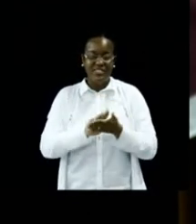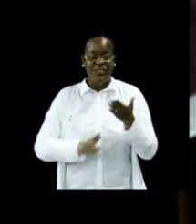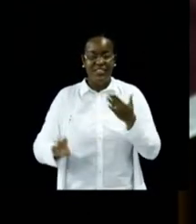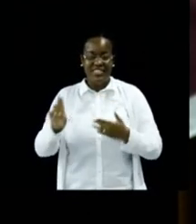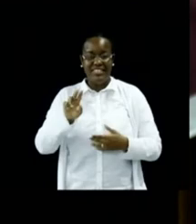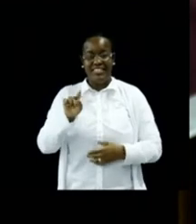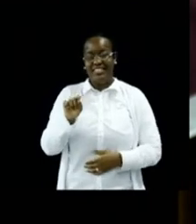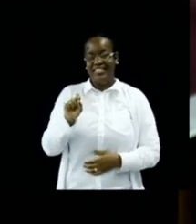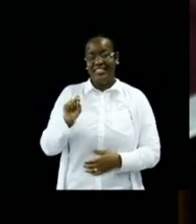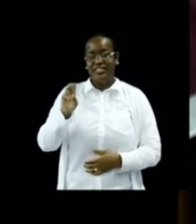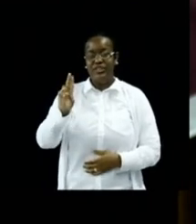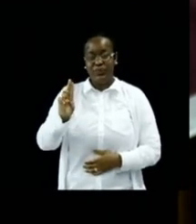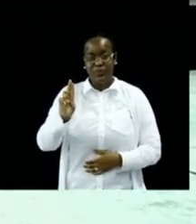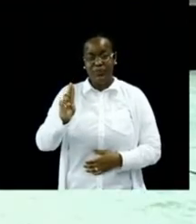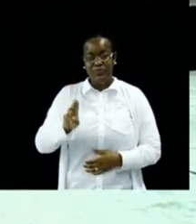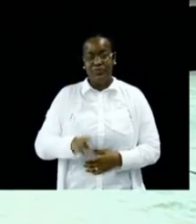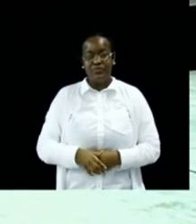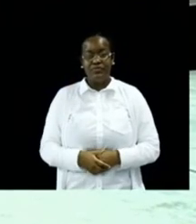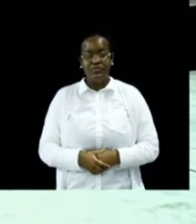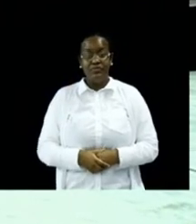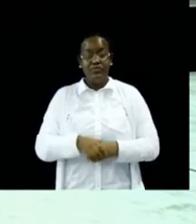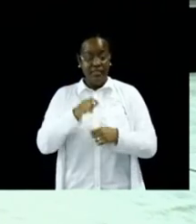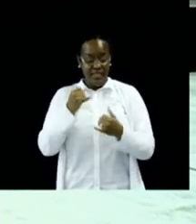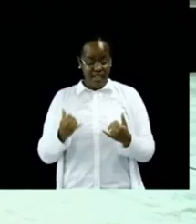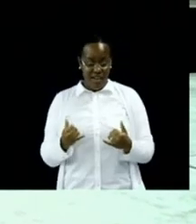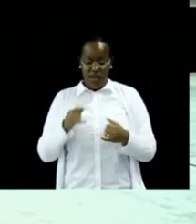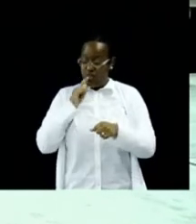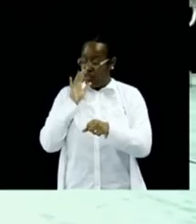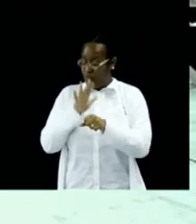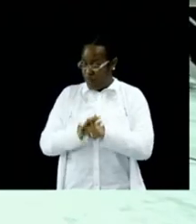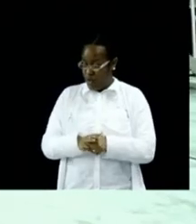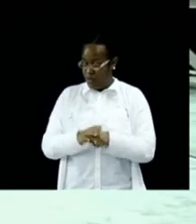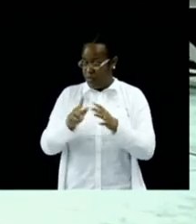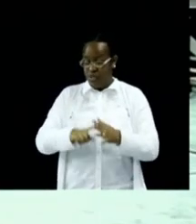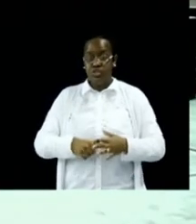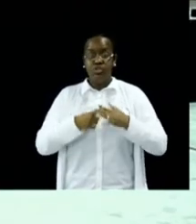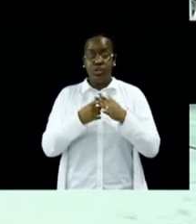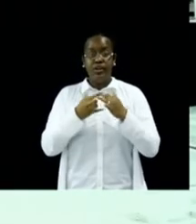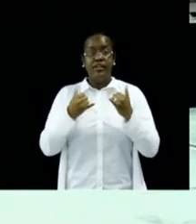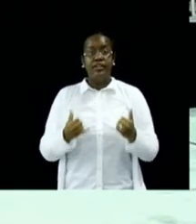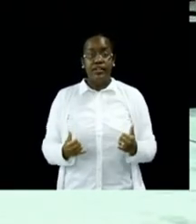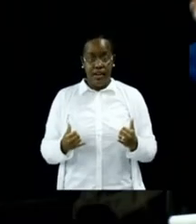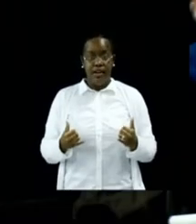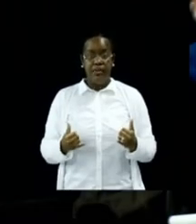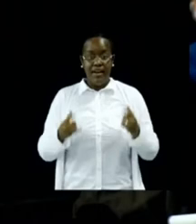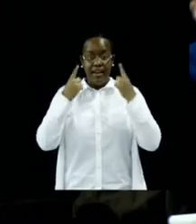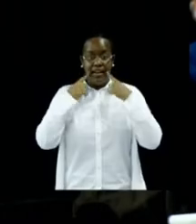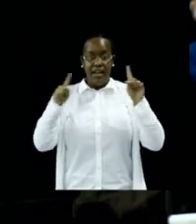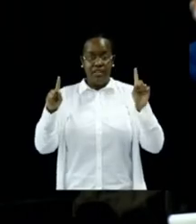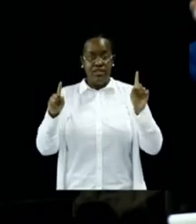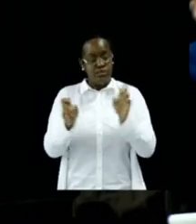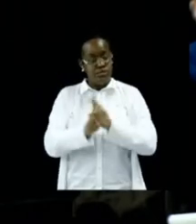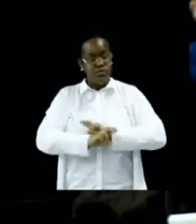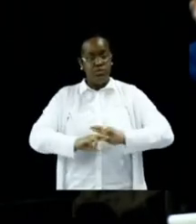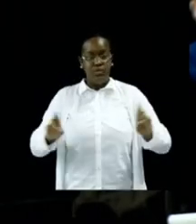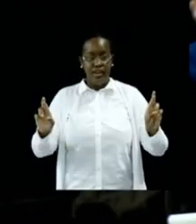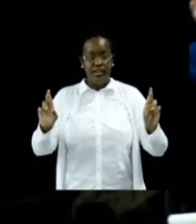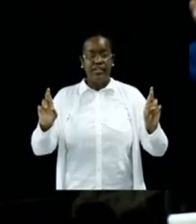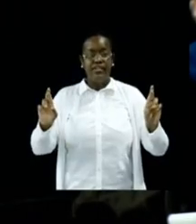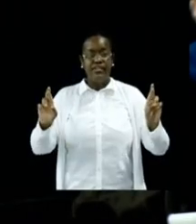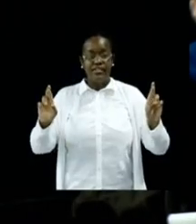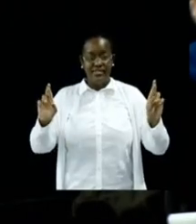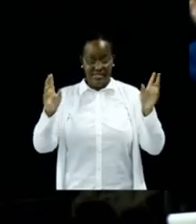University. The conferring of the degrees will begin. Announcer, please prepare